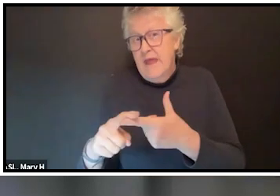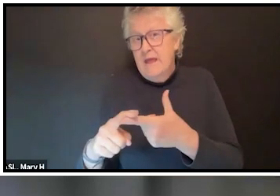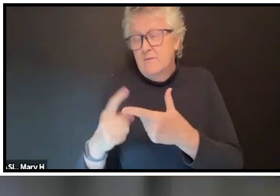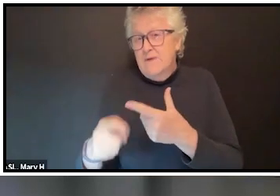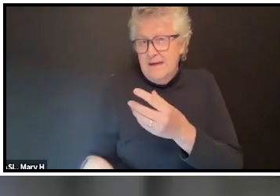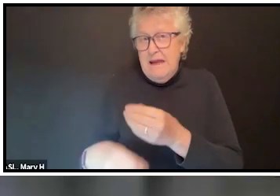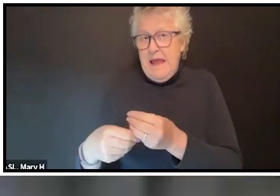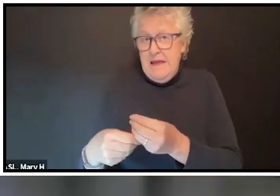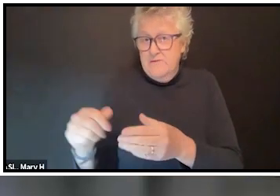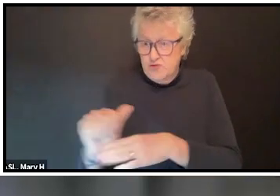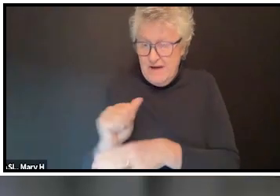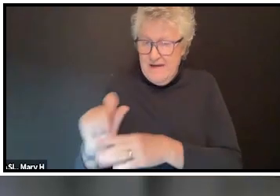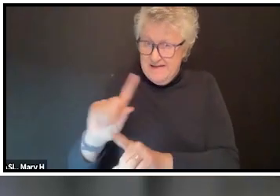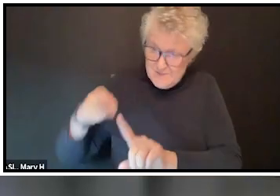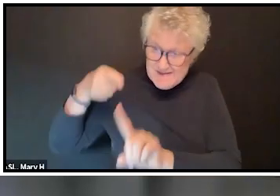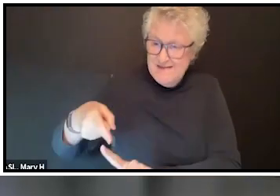important information to have.